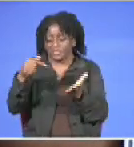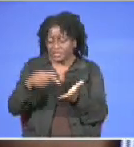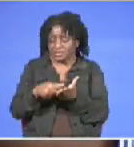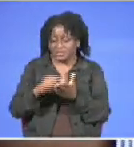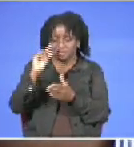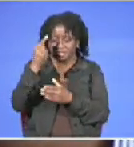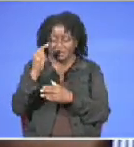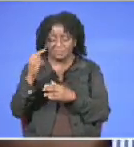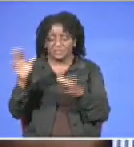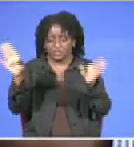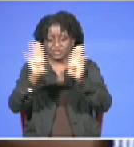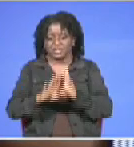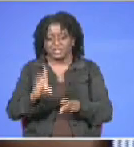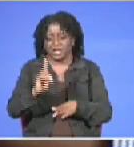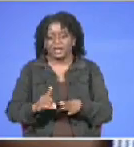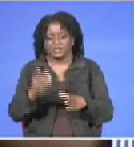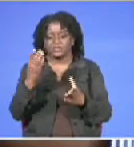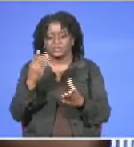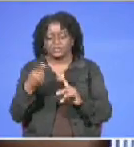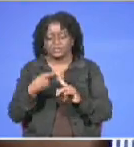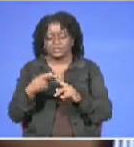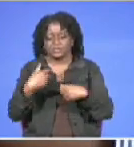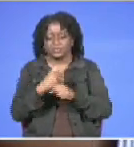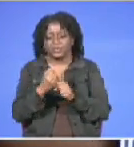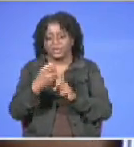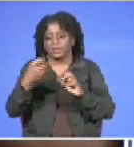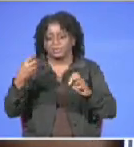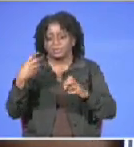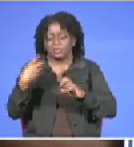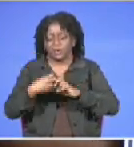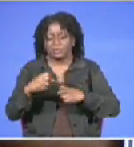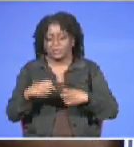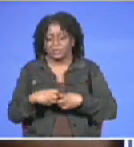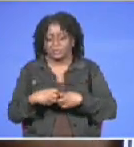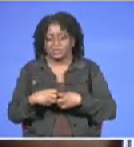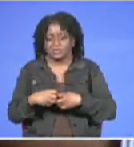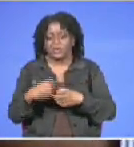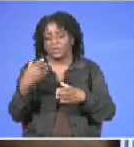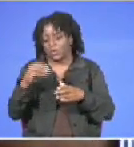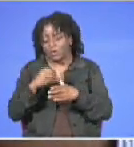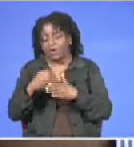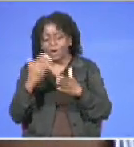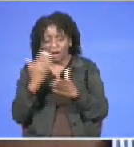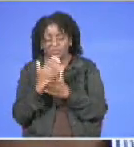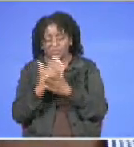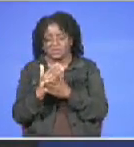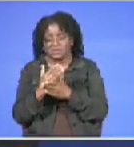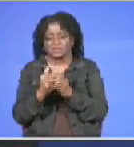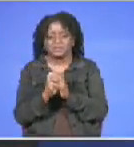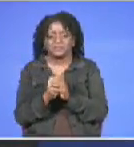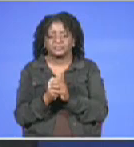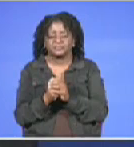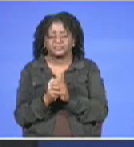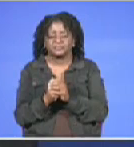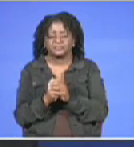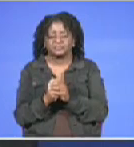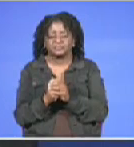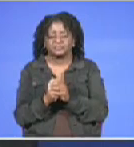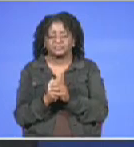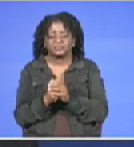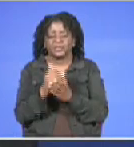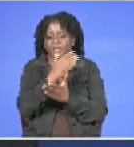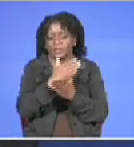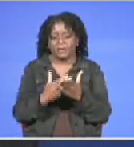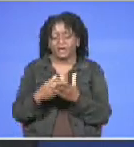wrench in what should be a very excellent first quarter for the Bahamas. Now, the partial